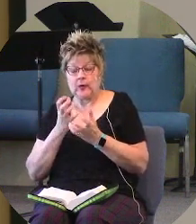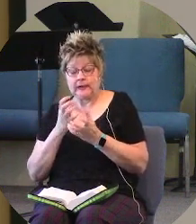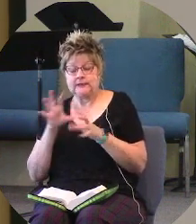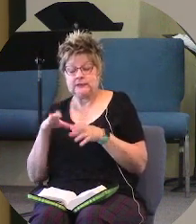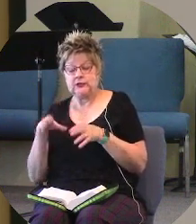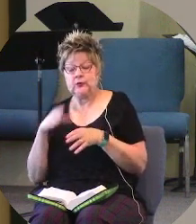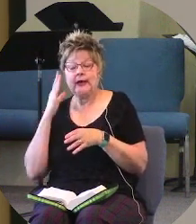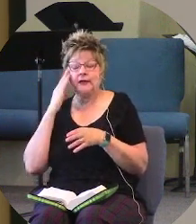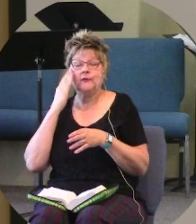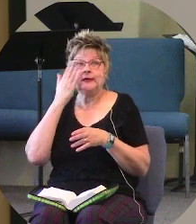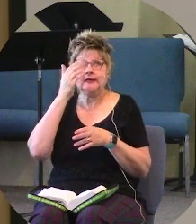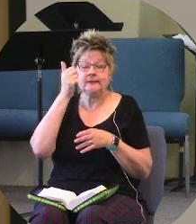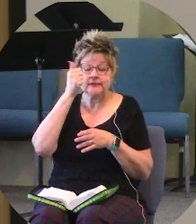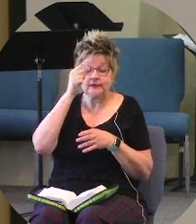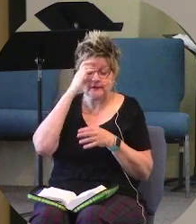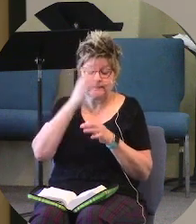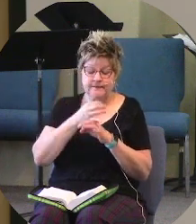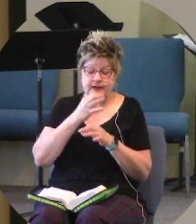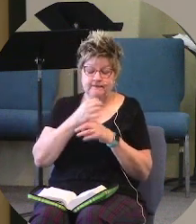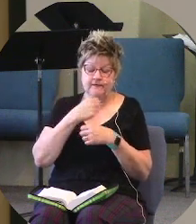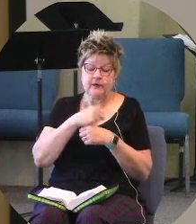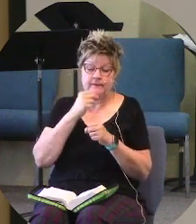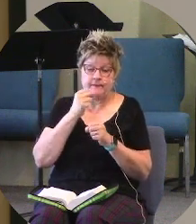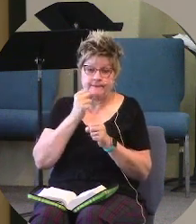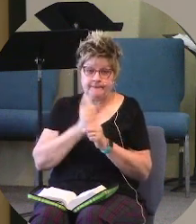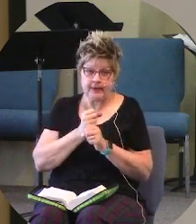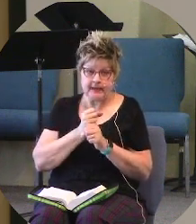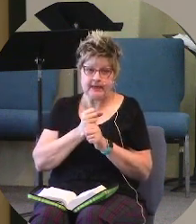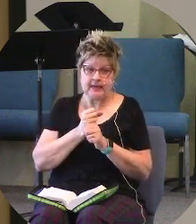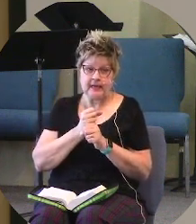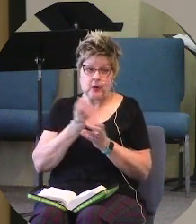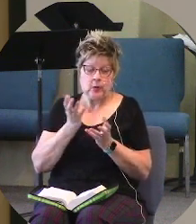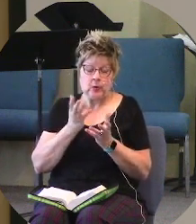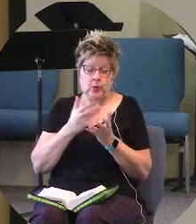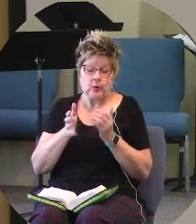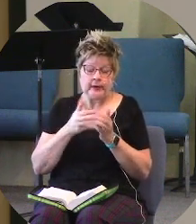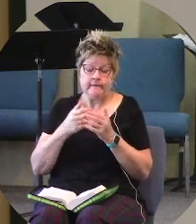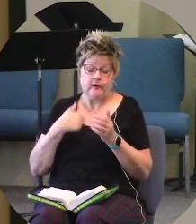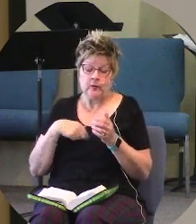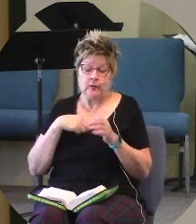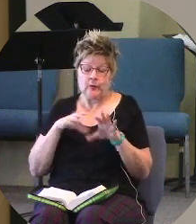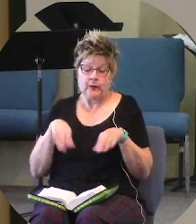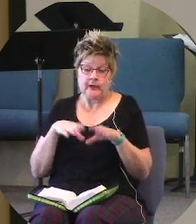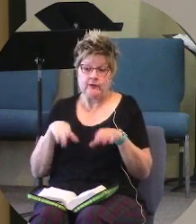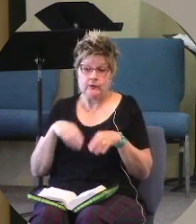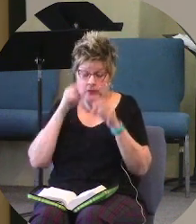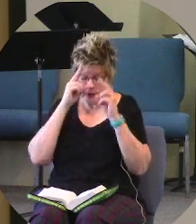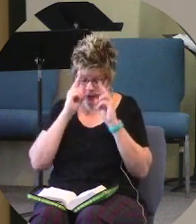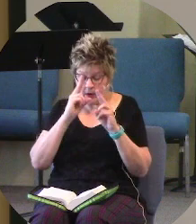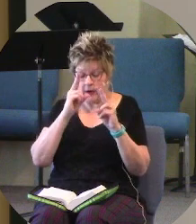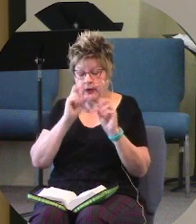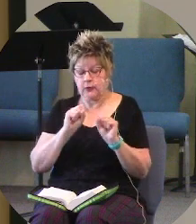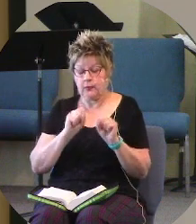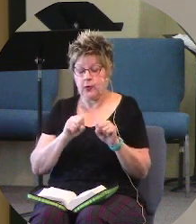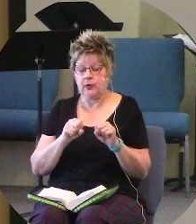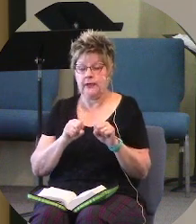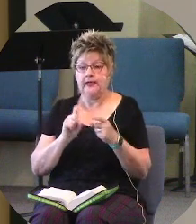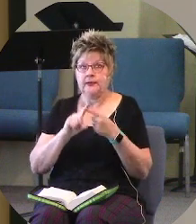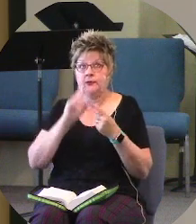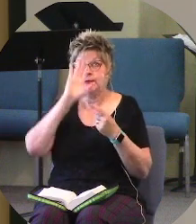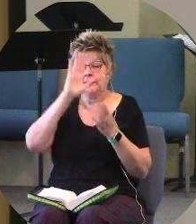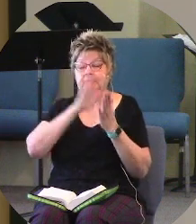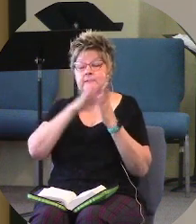faithful of making what we do honorable and to his